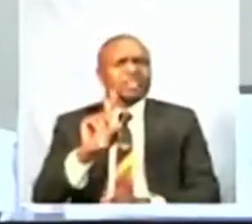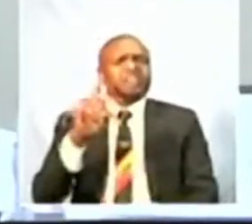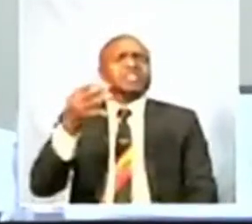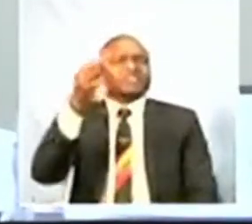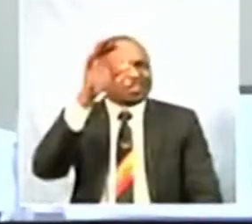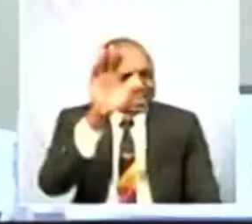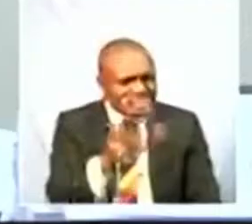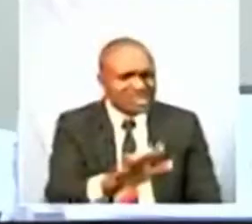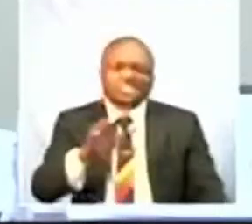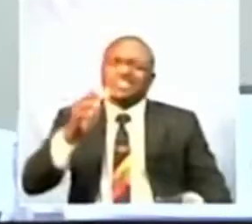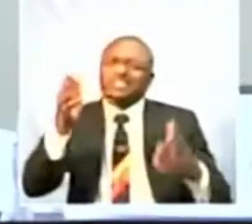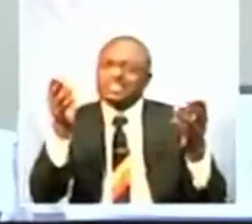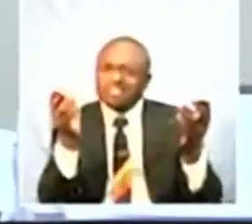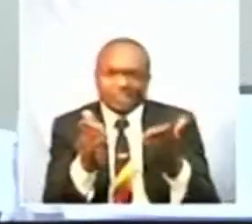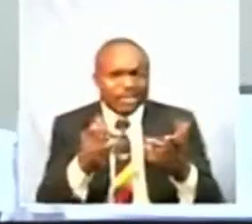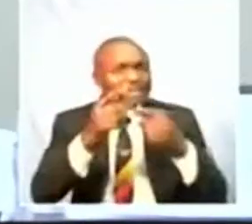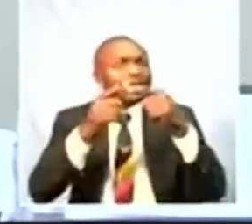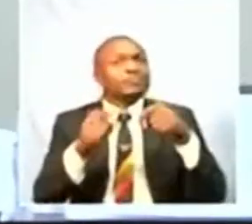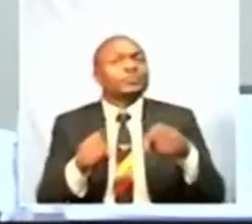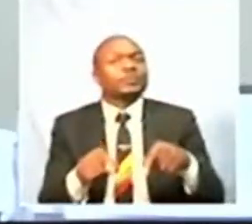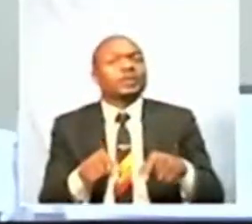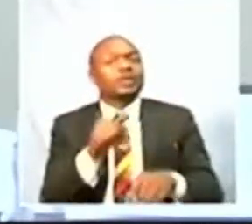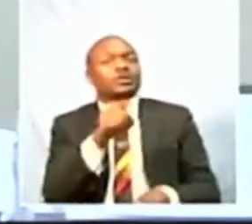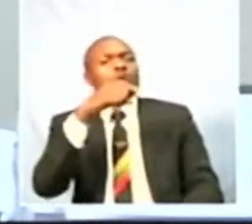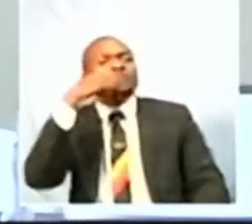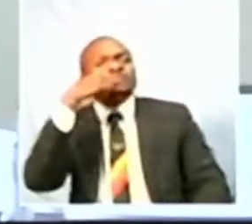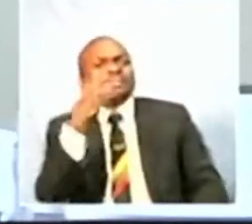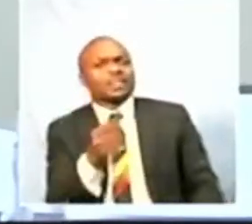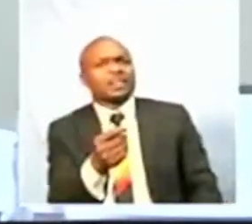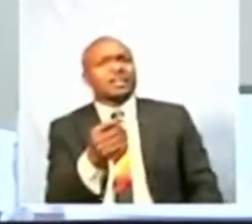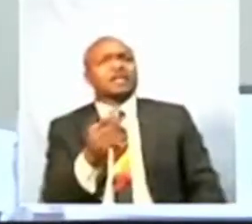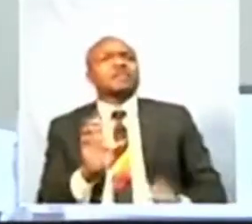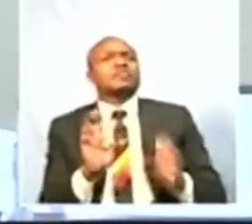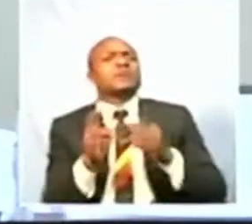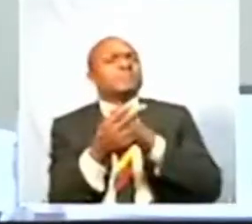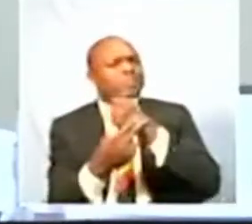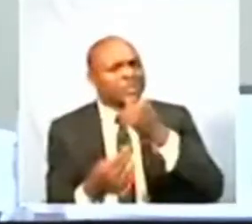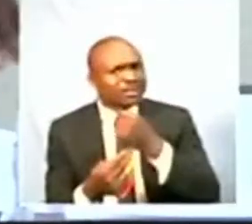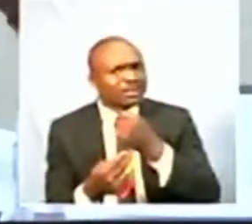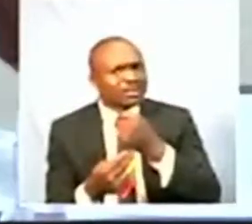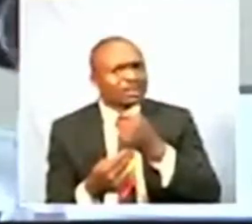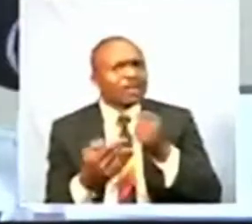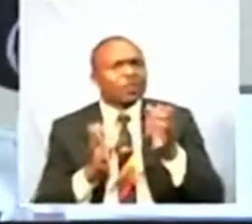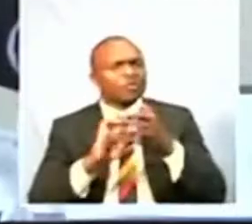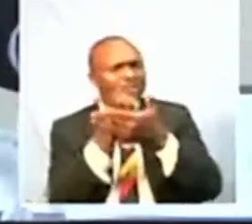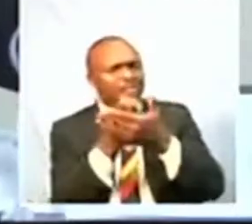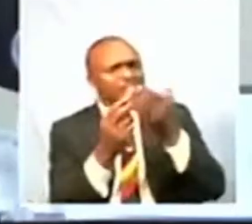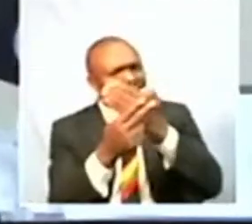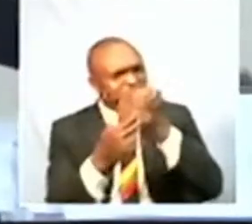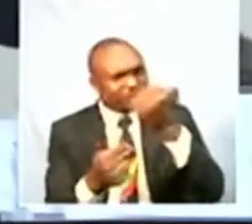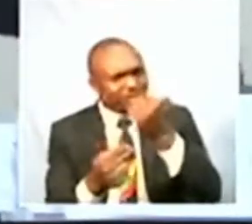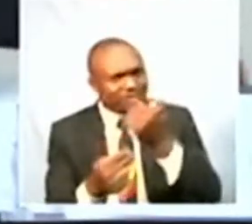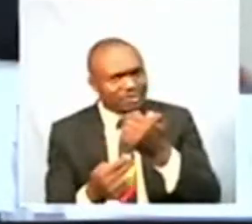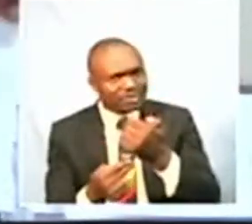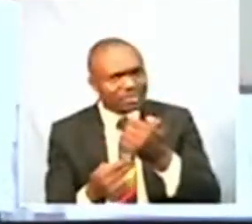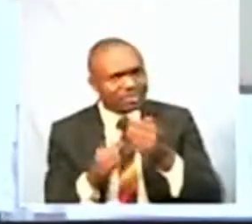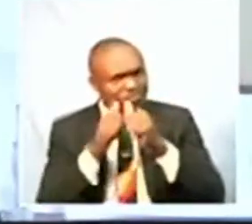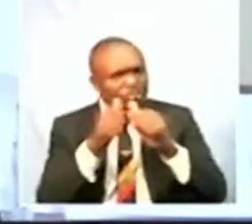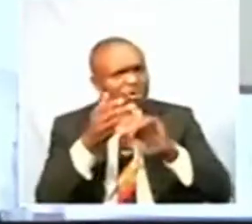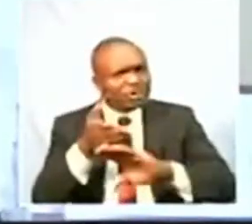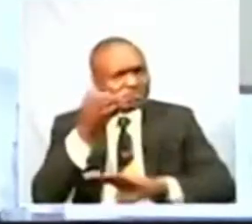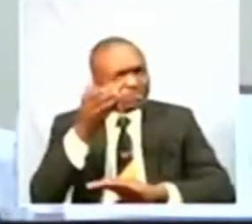there. Nothing is being done. And you are saying that in the bank, we have engaged the bank to follow